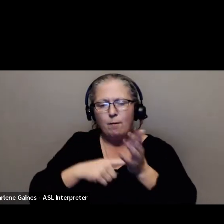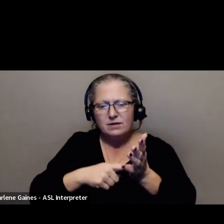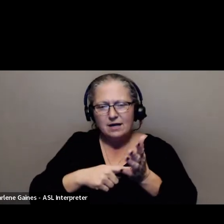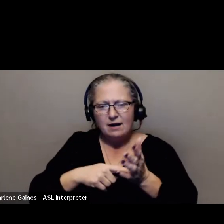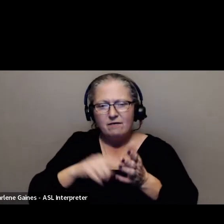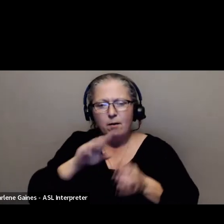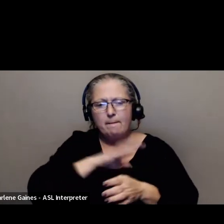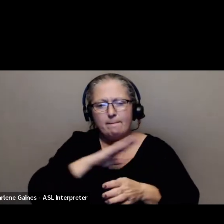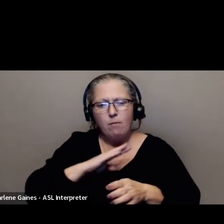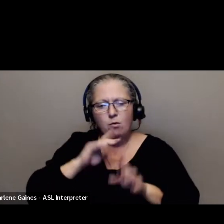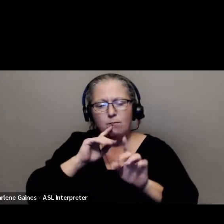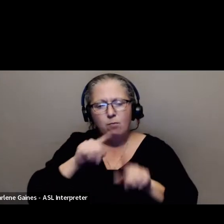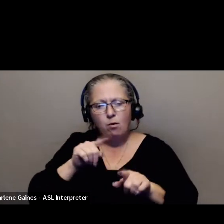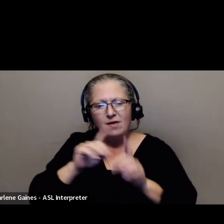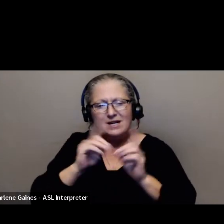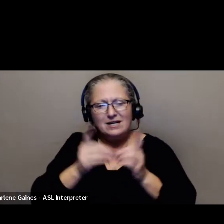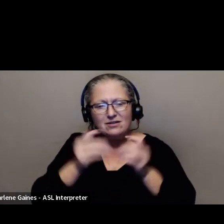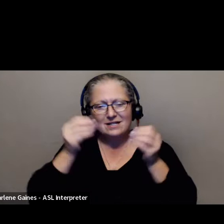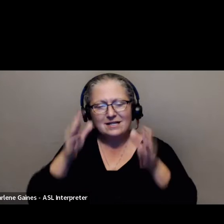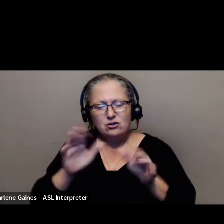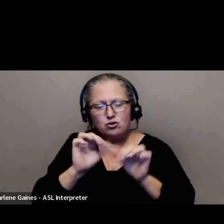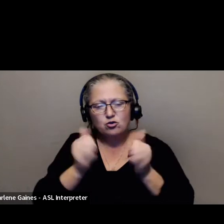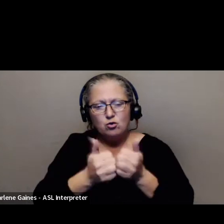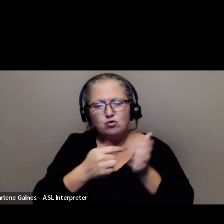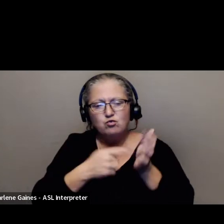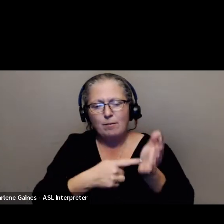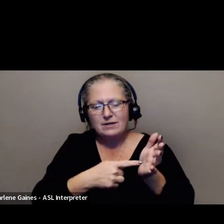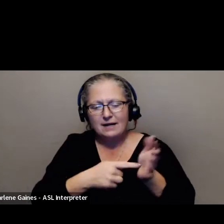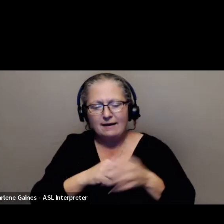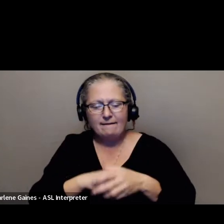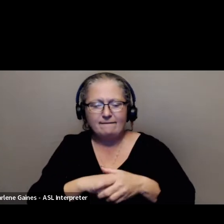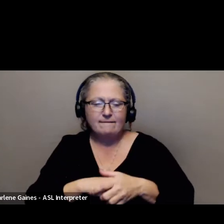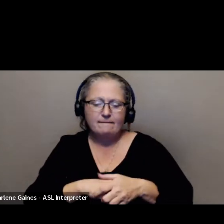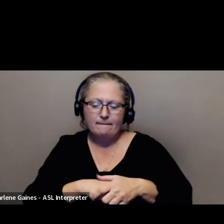Board report of the District Teachers Association representative.